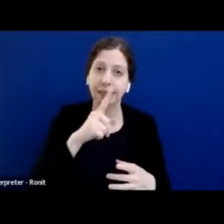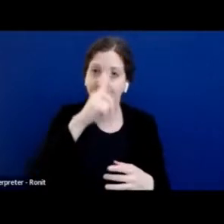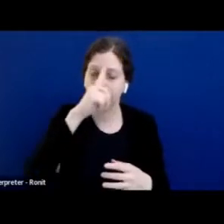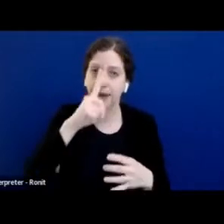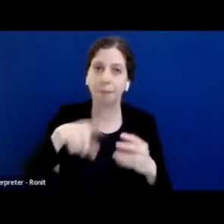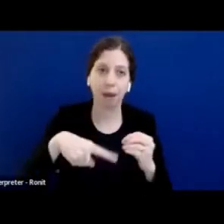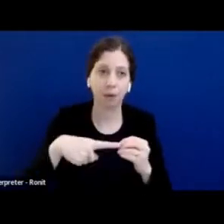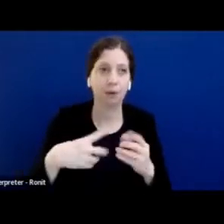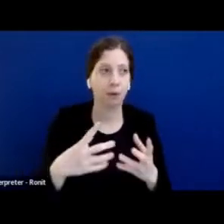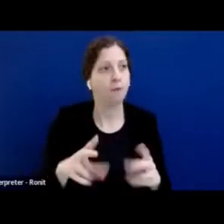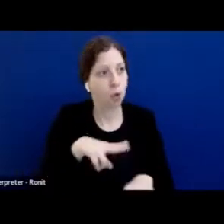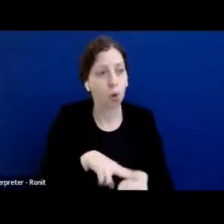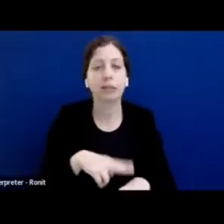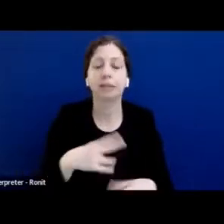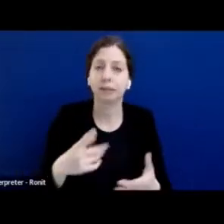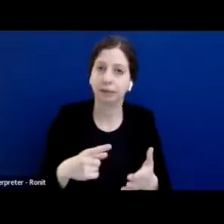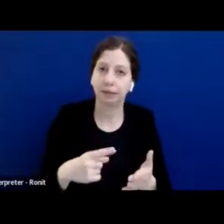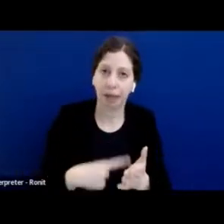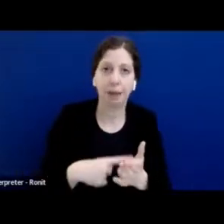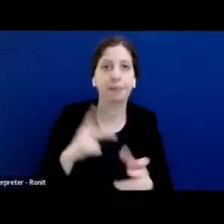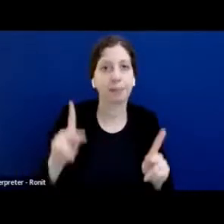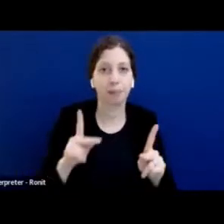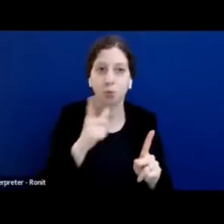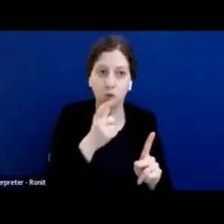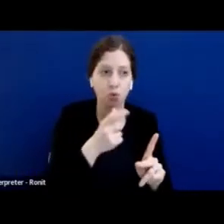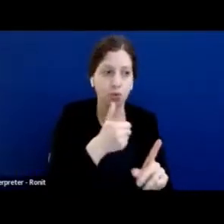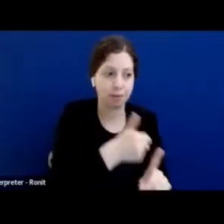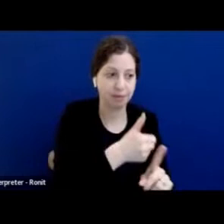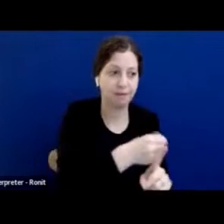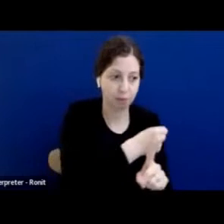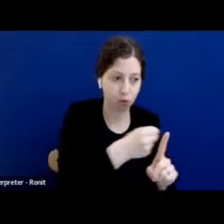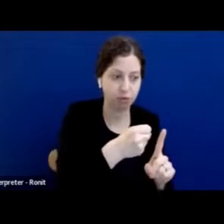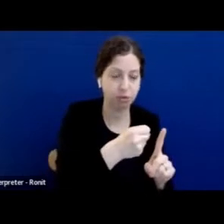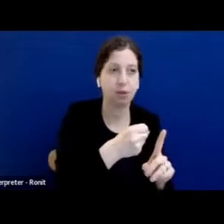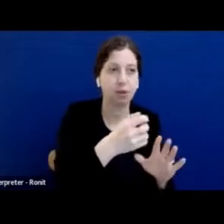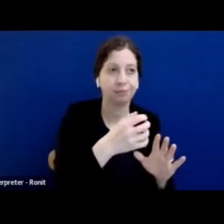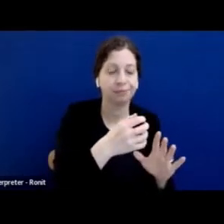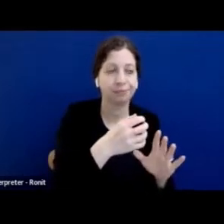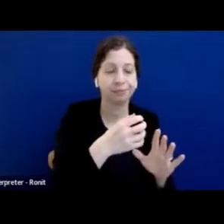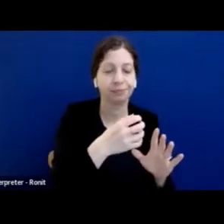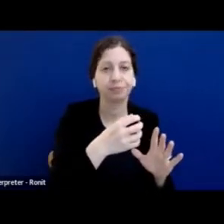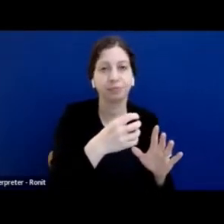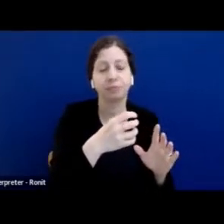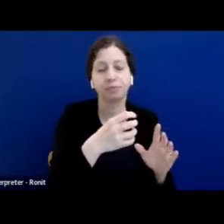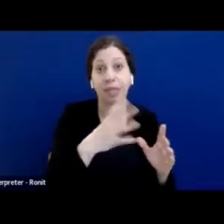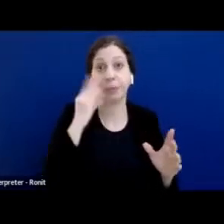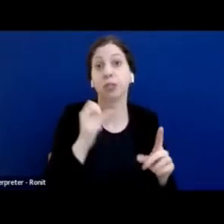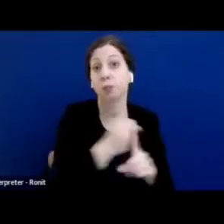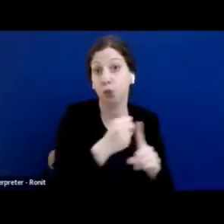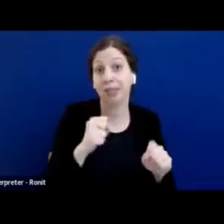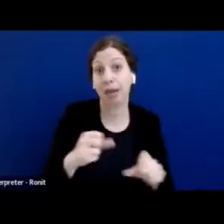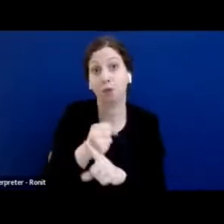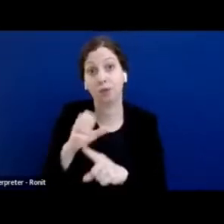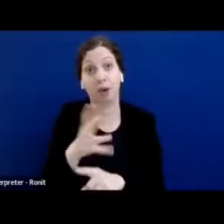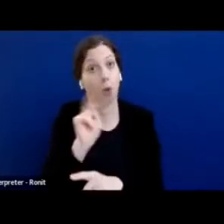and of course, there are times when people who have been abused are abusive towards their own children. We know that, but nobody who is in